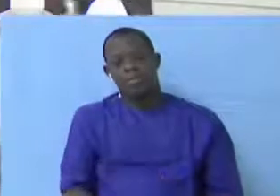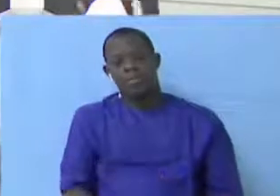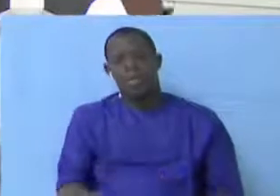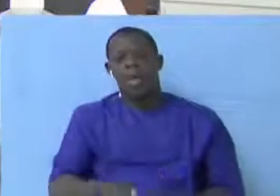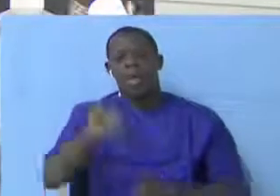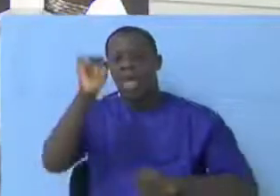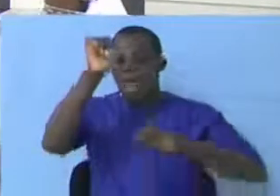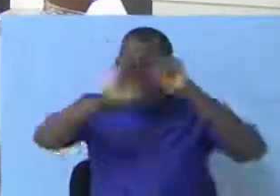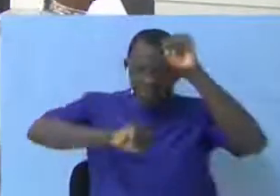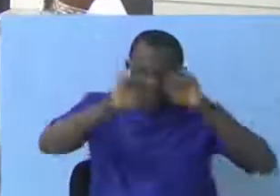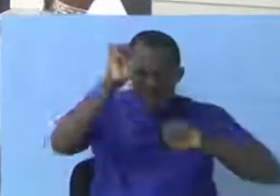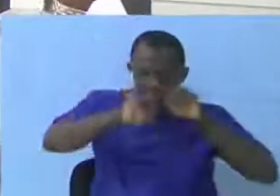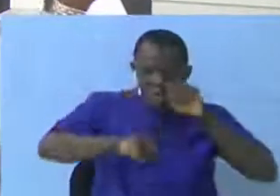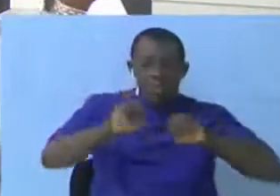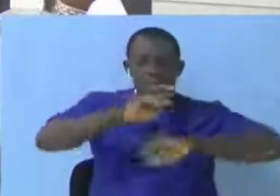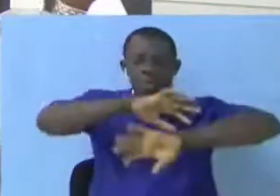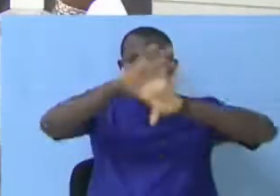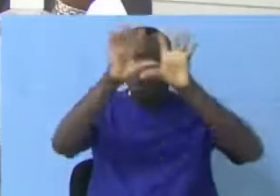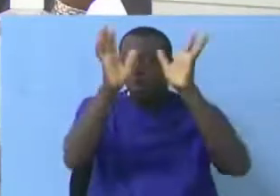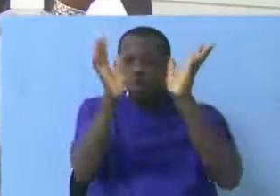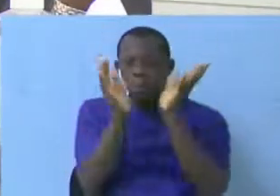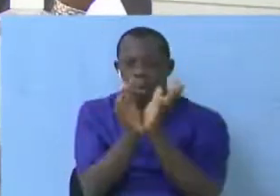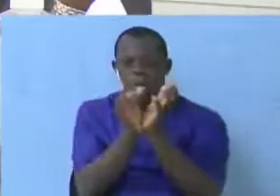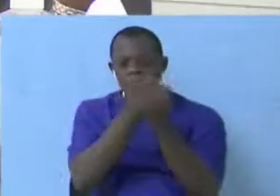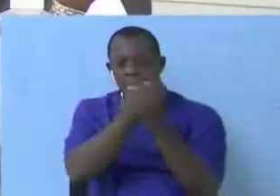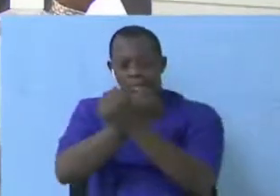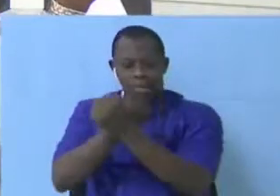evaluate all the detainees within the headquarters. We